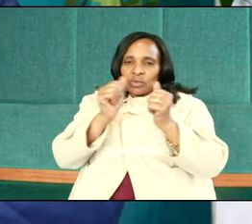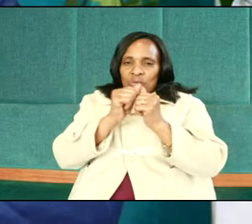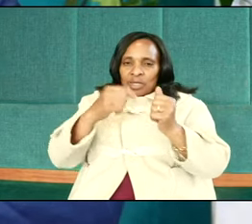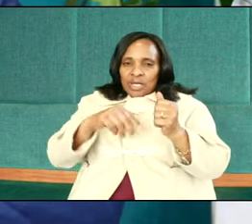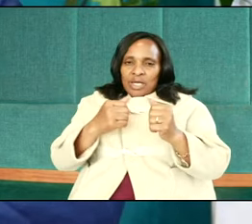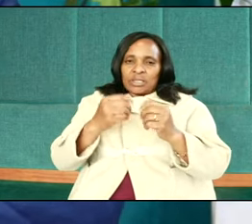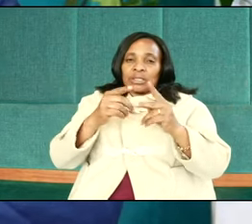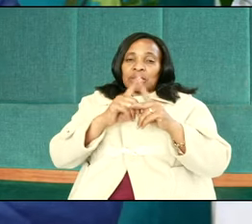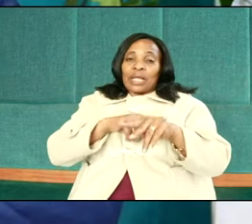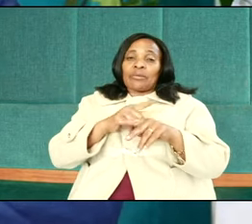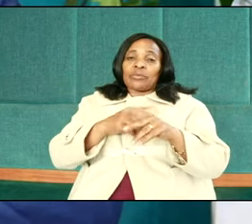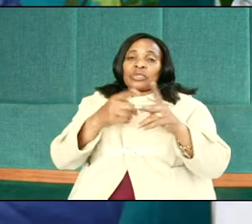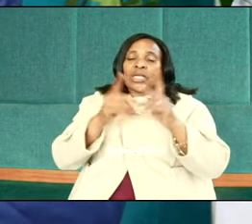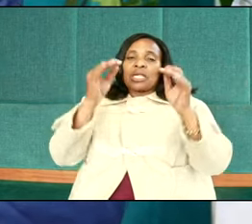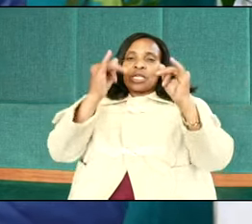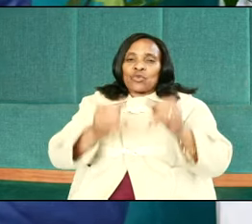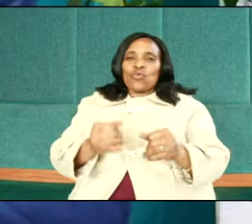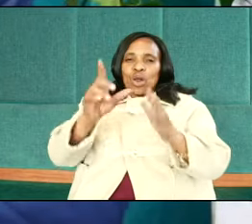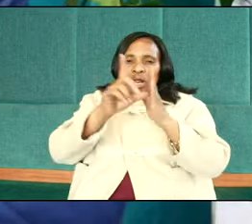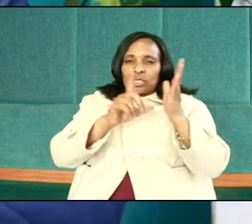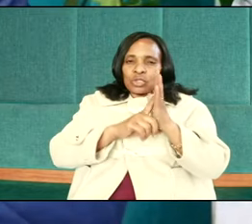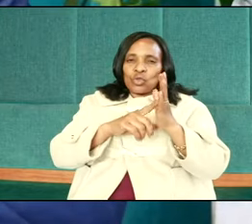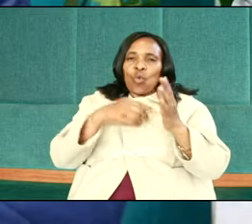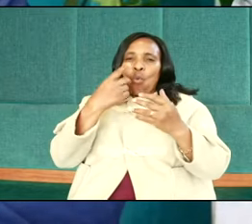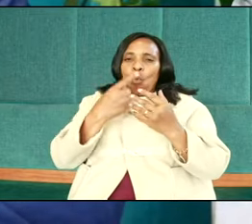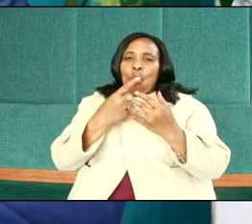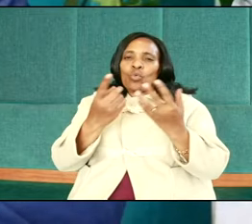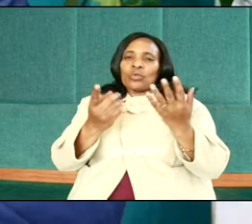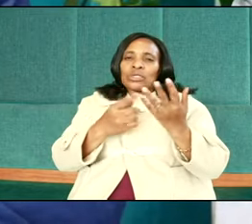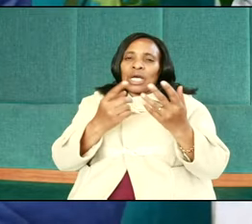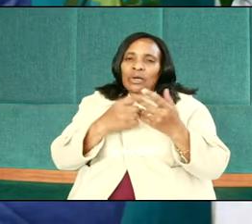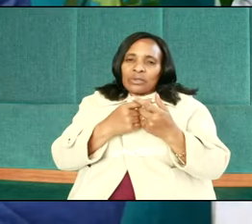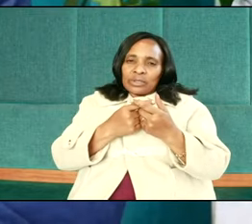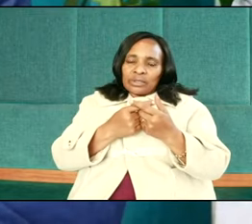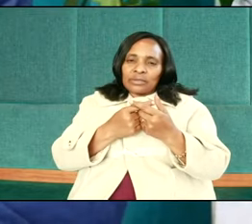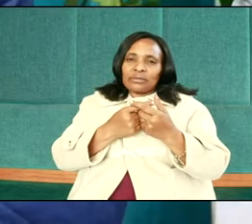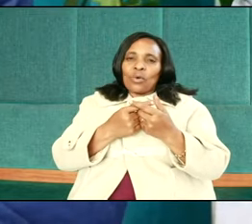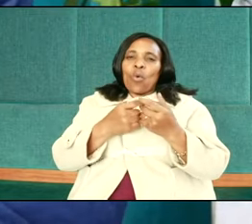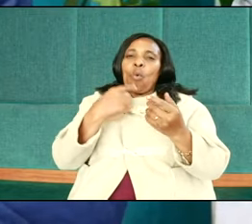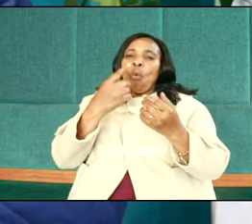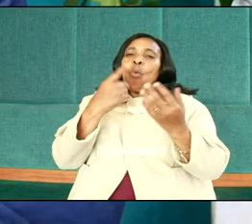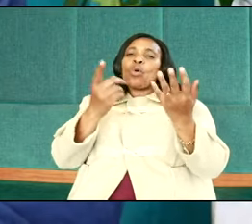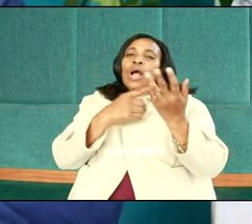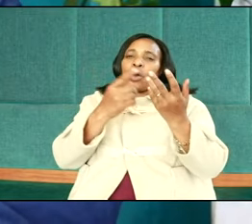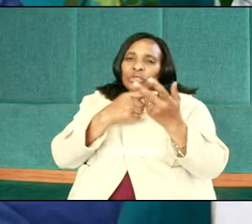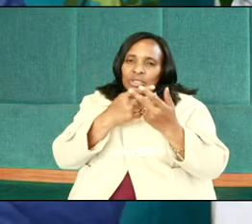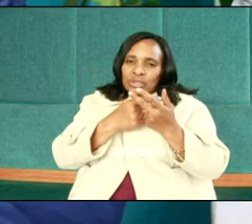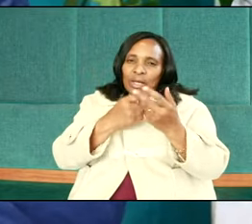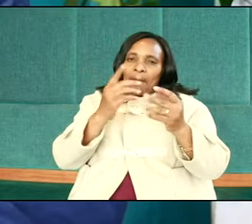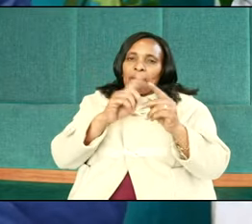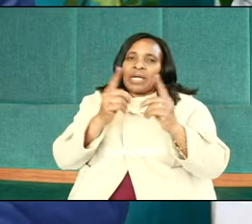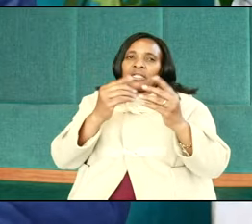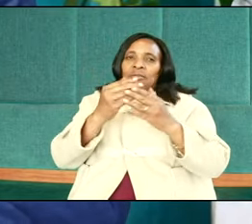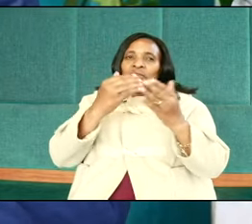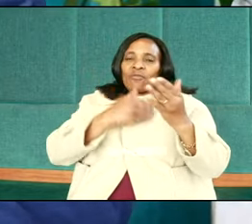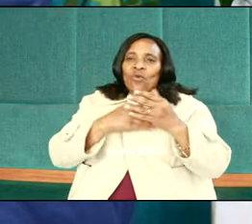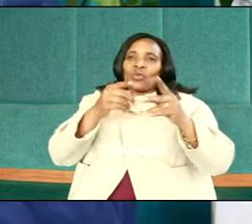new lesson entitled, Who's Counting? Nani anahesabu? But before we